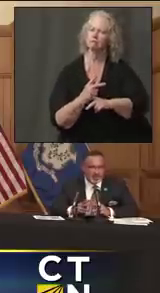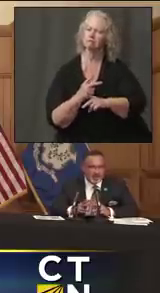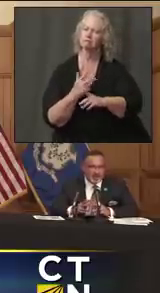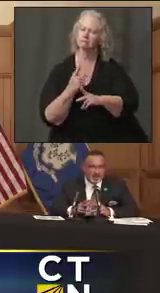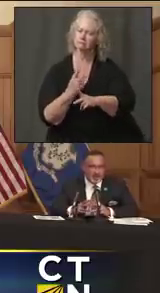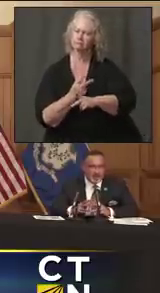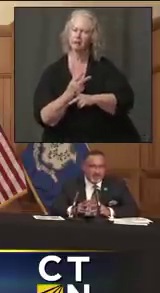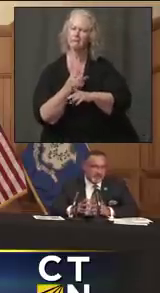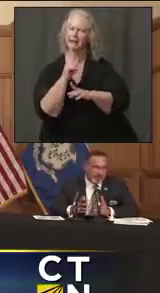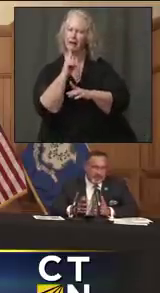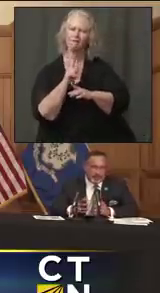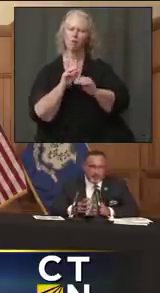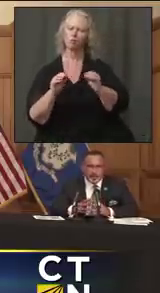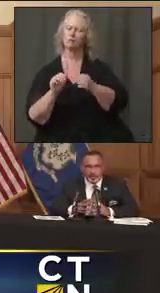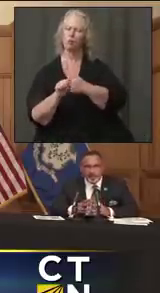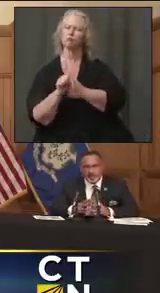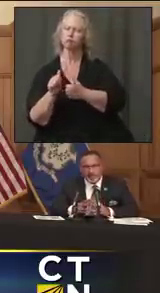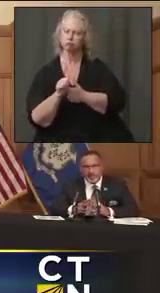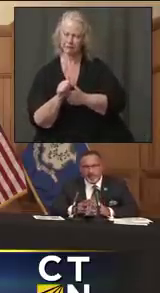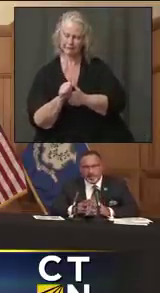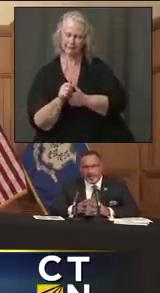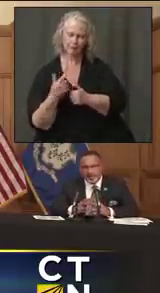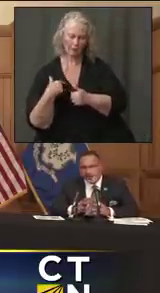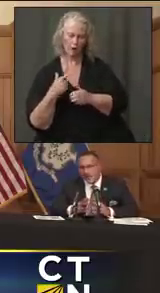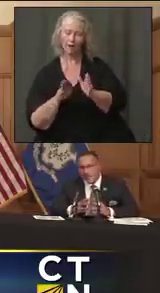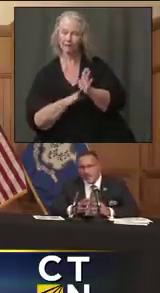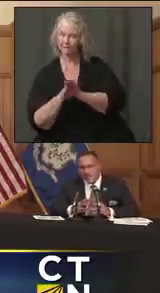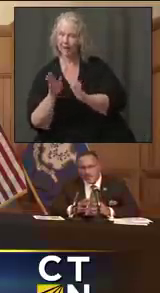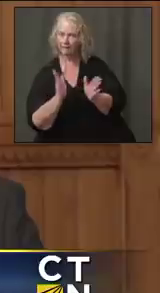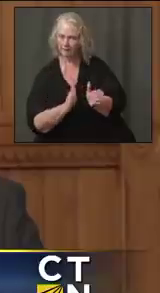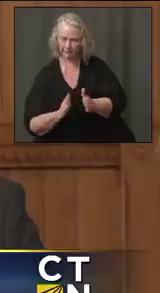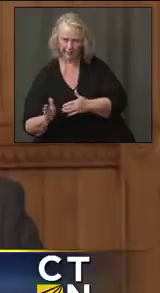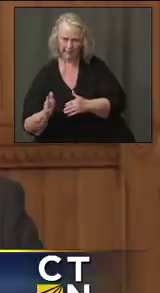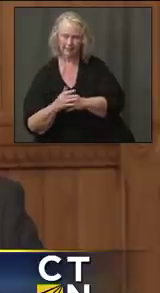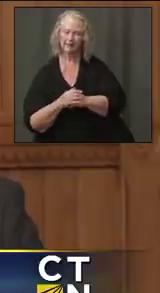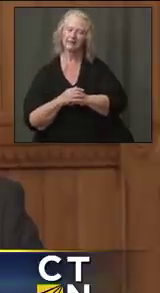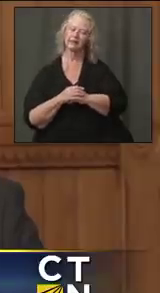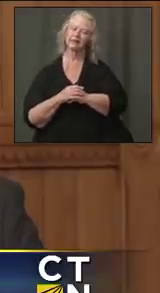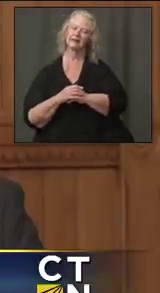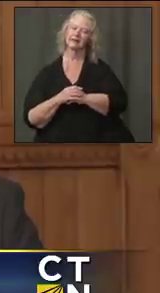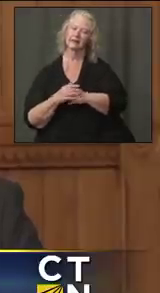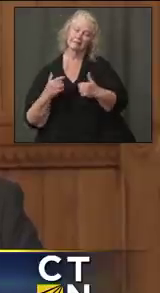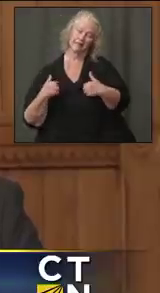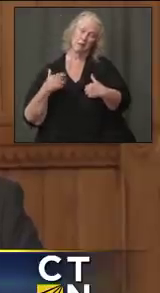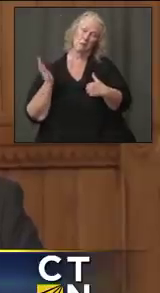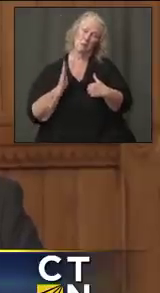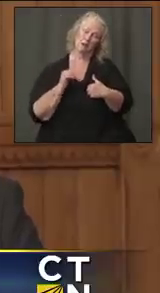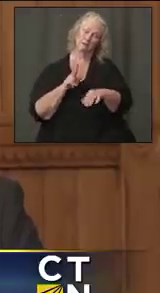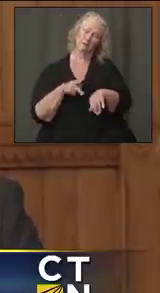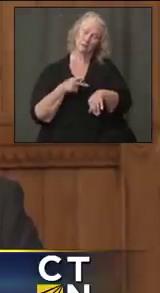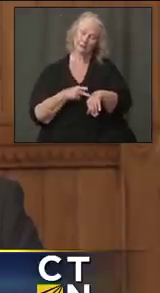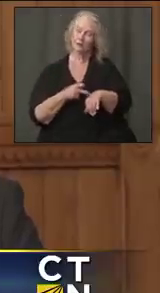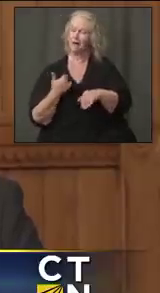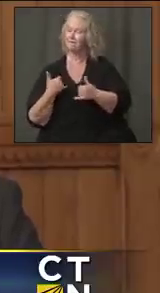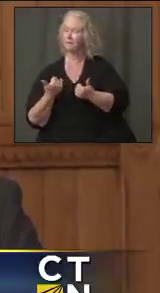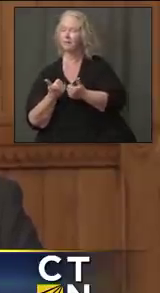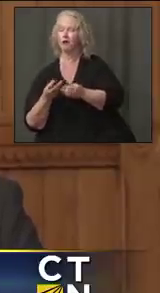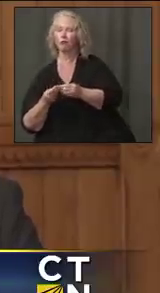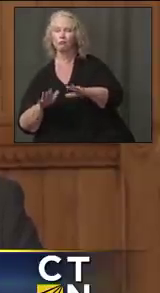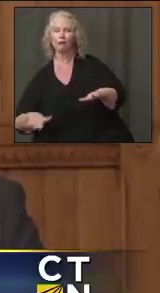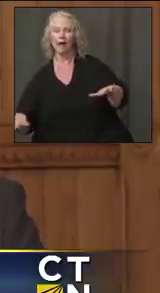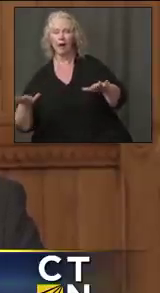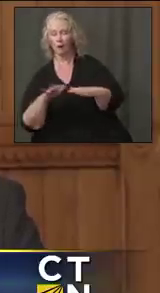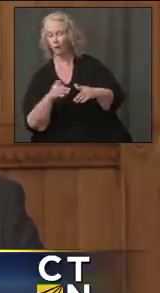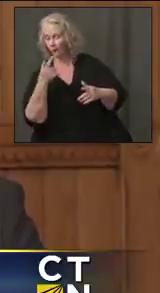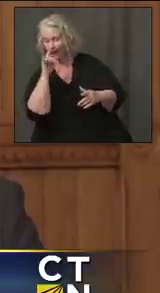and we're putting a plan together. Schools, you know, as a former building principal with a playground, you know, there were cases